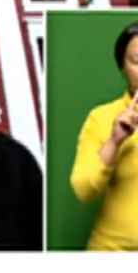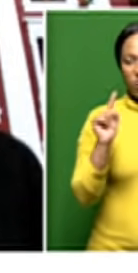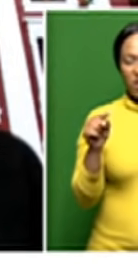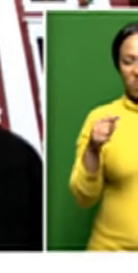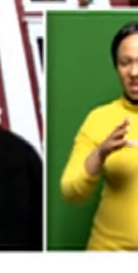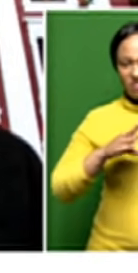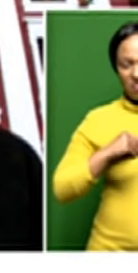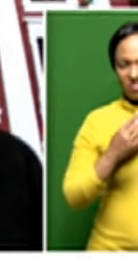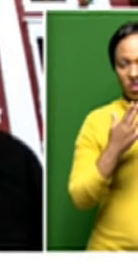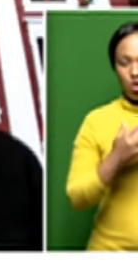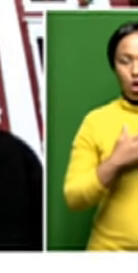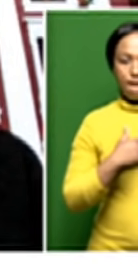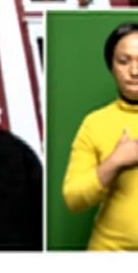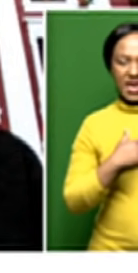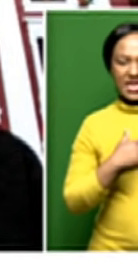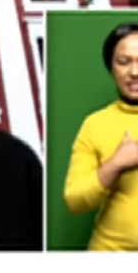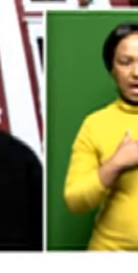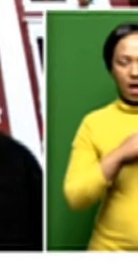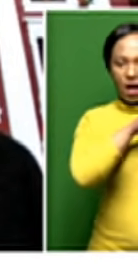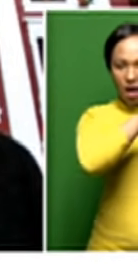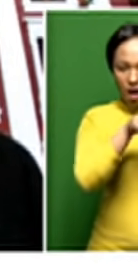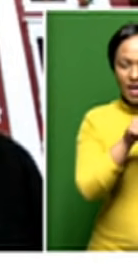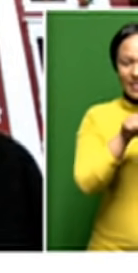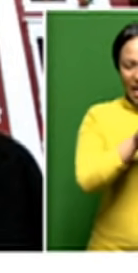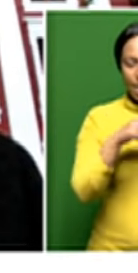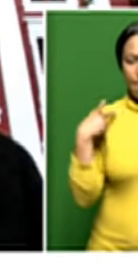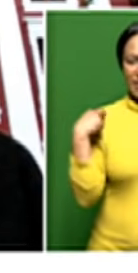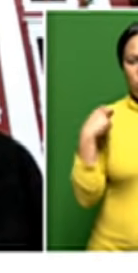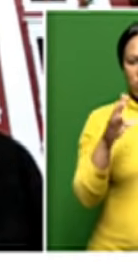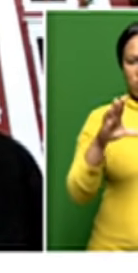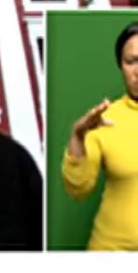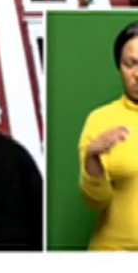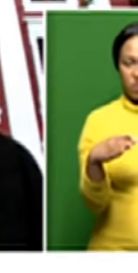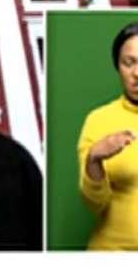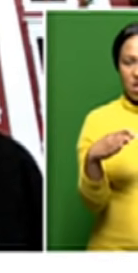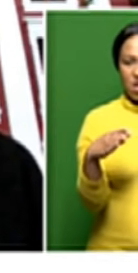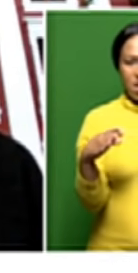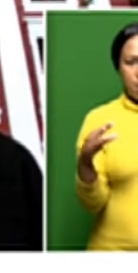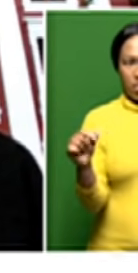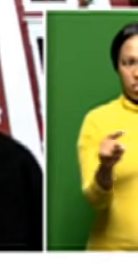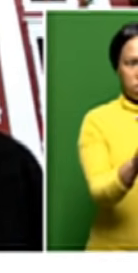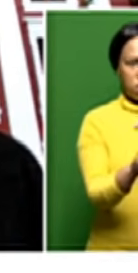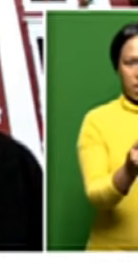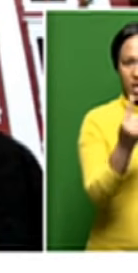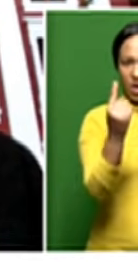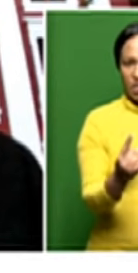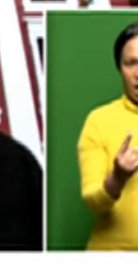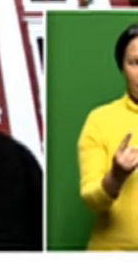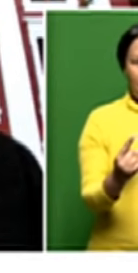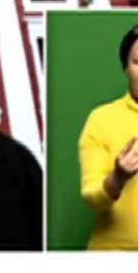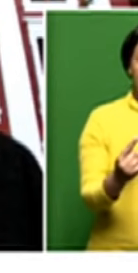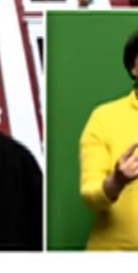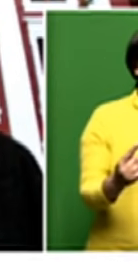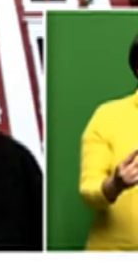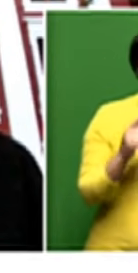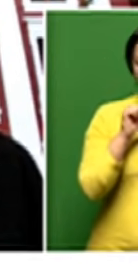unacceptable for ministers who serve in the same cabinet, in the same security cluster, to contradict each other in public. And public is